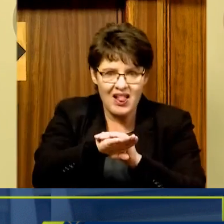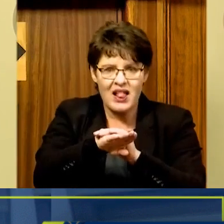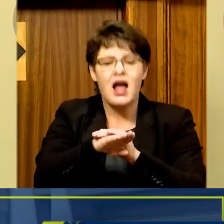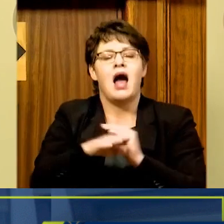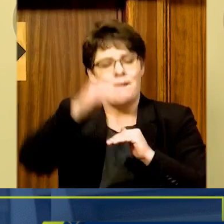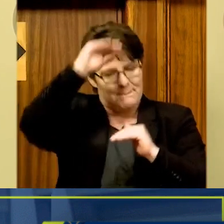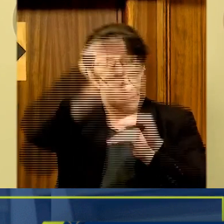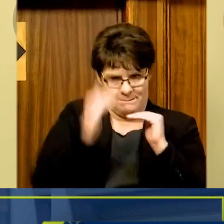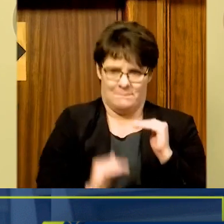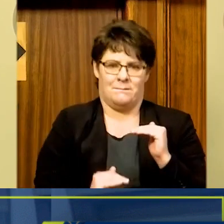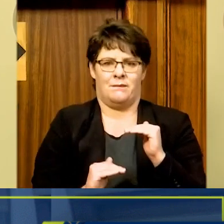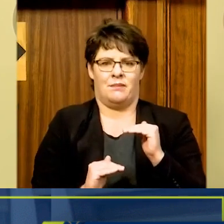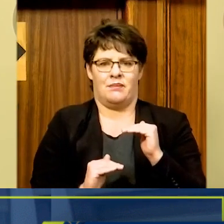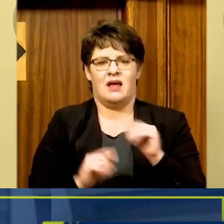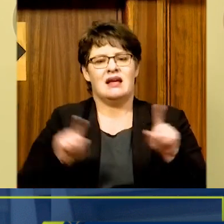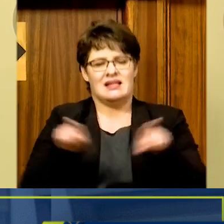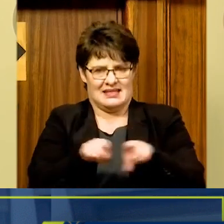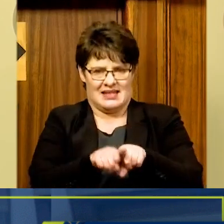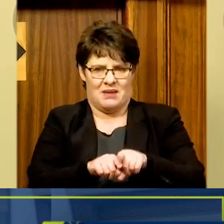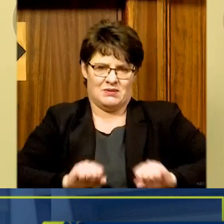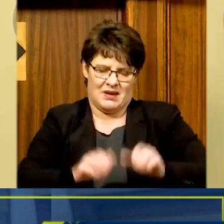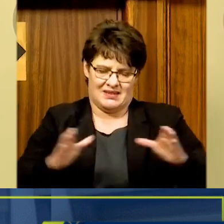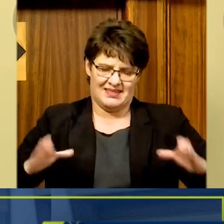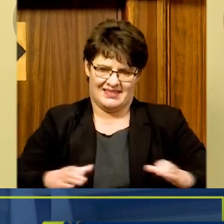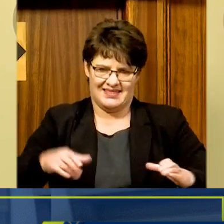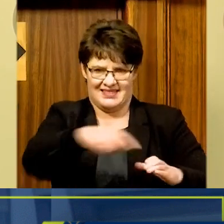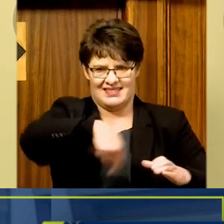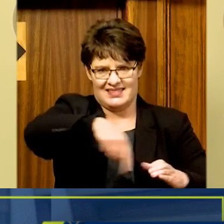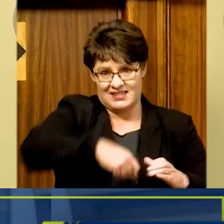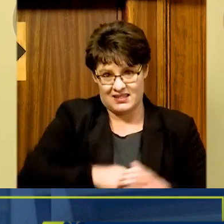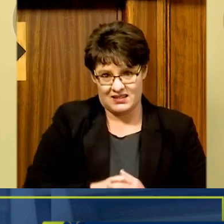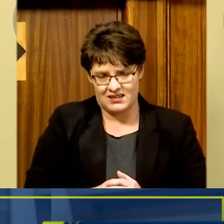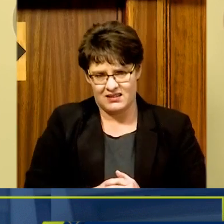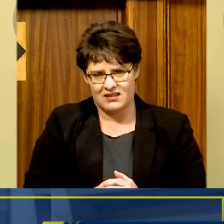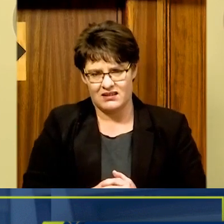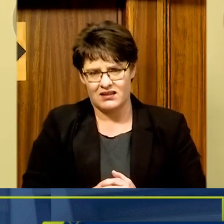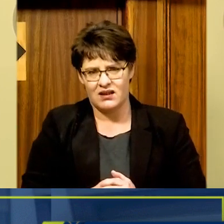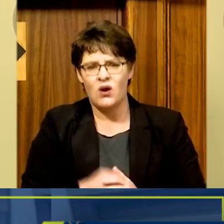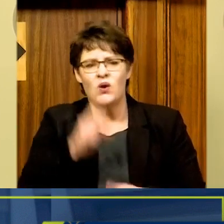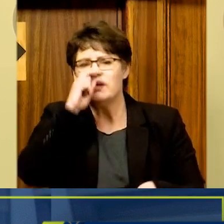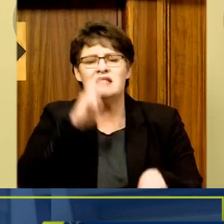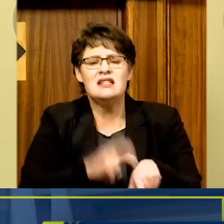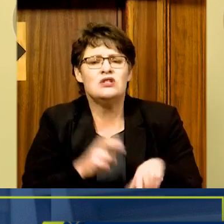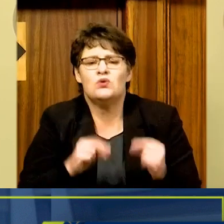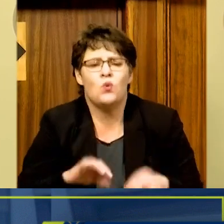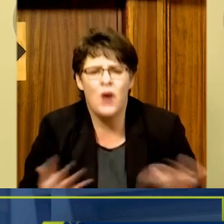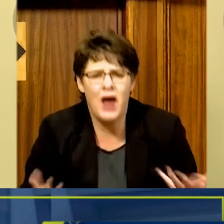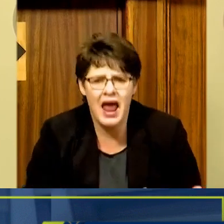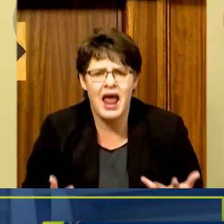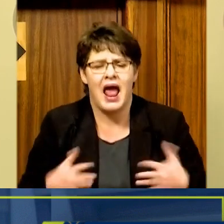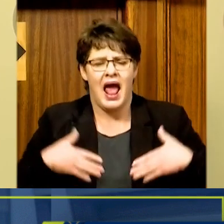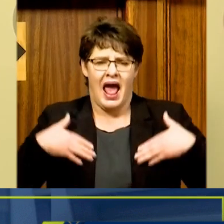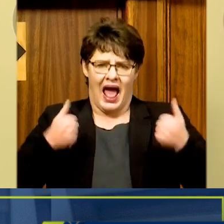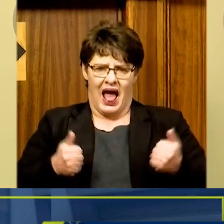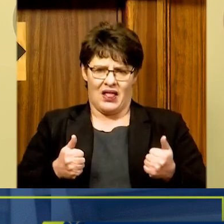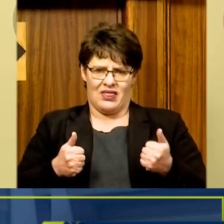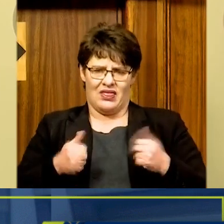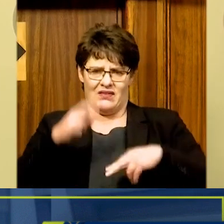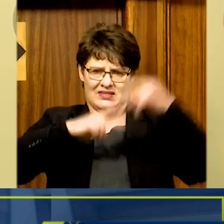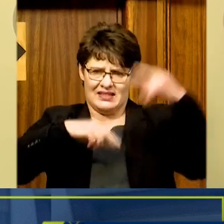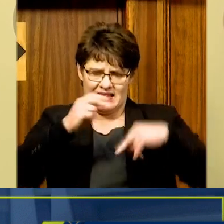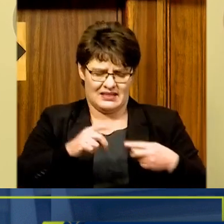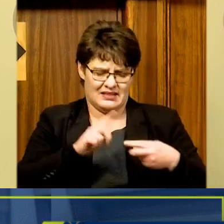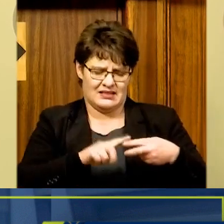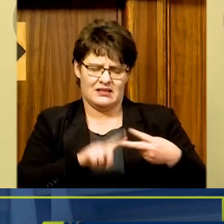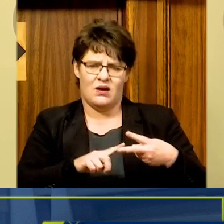same space. We must do this in all healthcare facilities, nursing